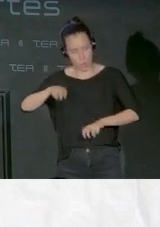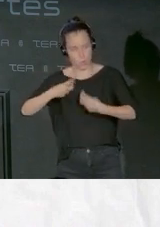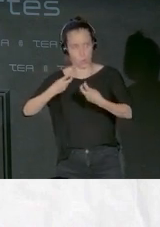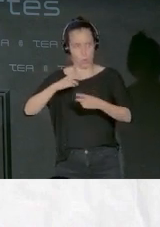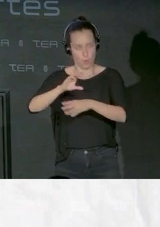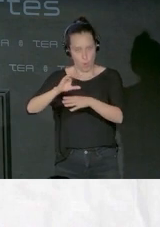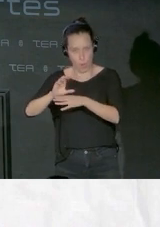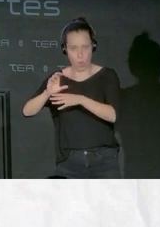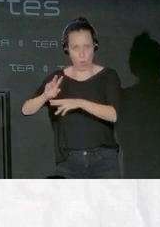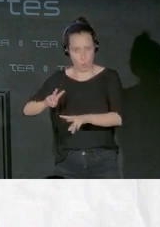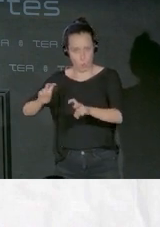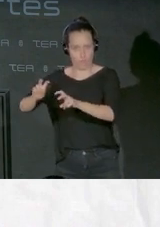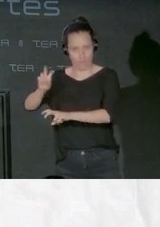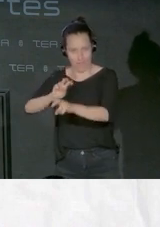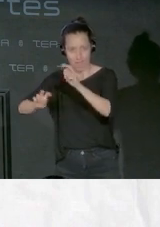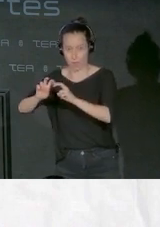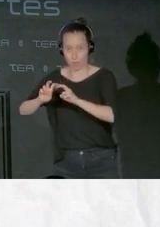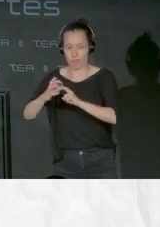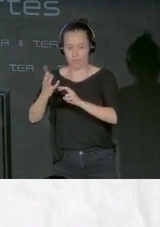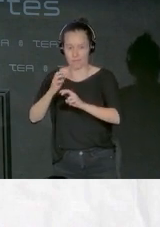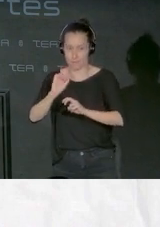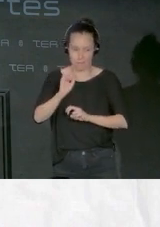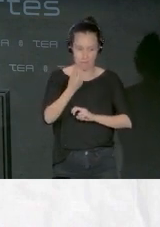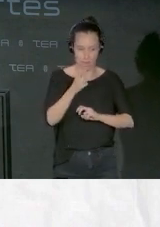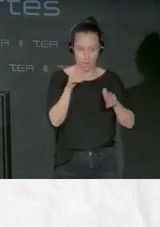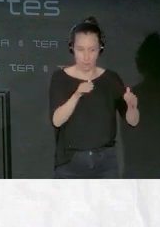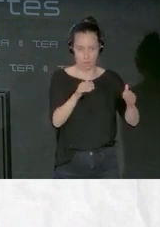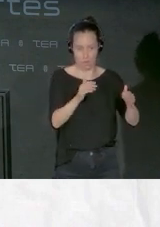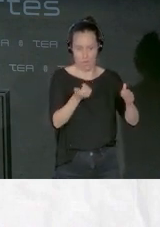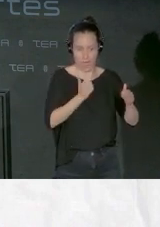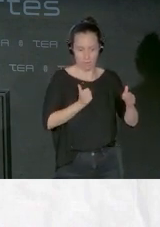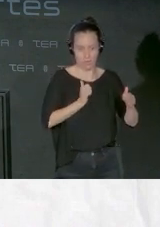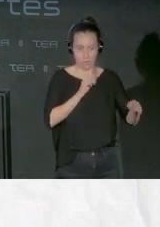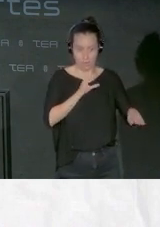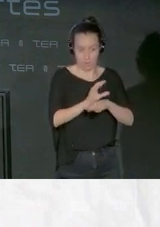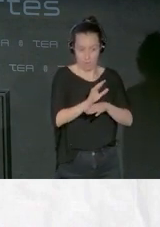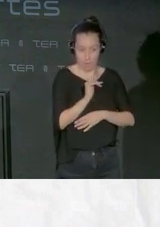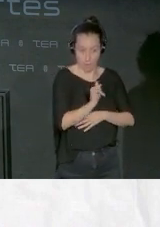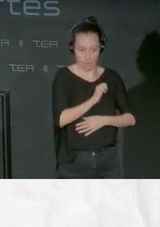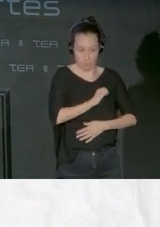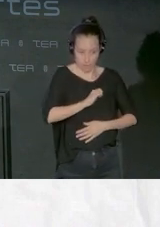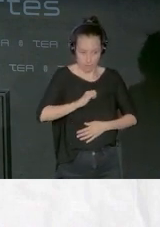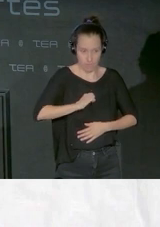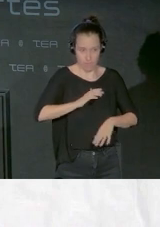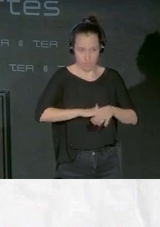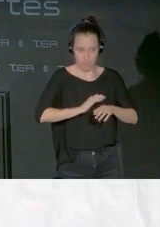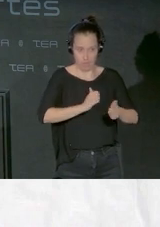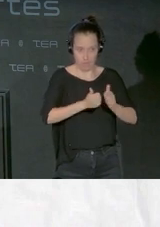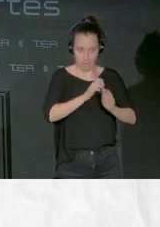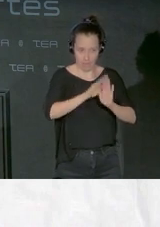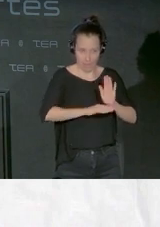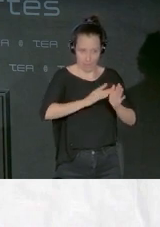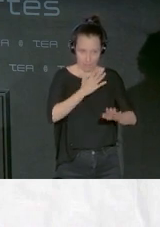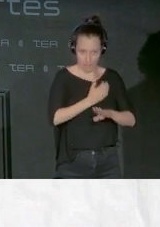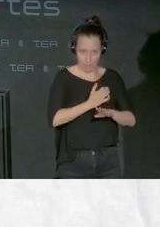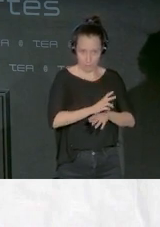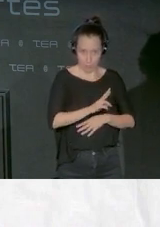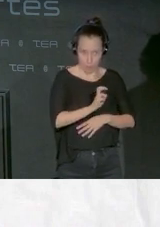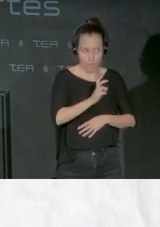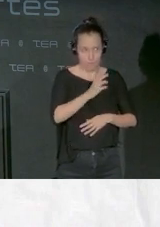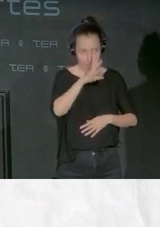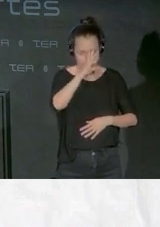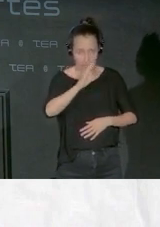scale-ups, and see exactly how that could be better channeled towards the video game sector. So that's really what we are looking at in this recommendation. The